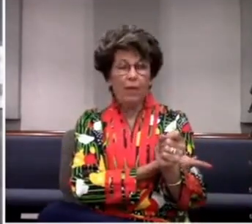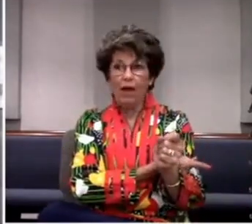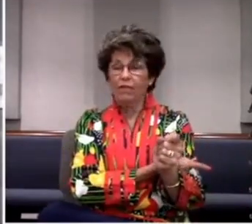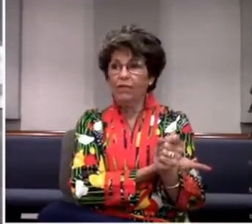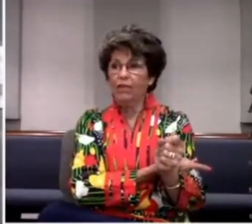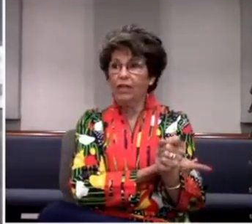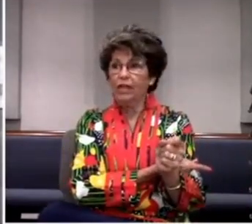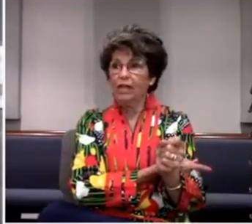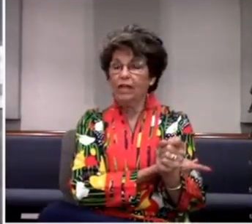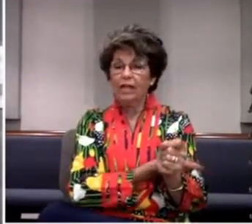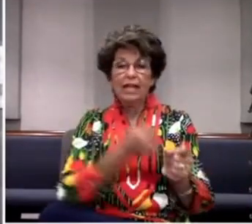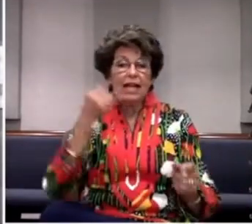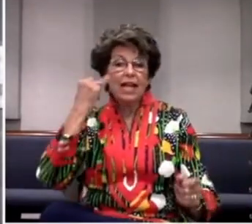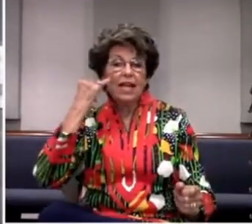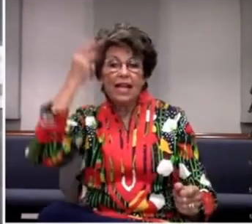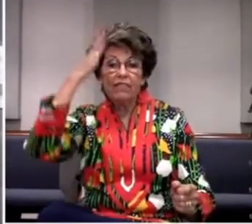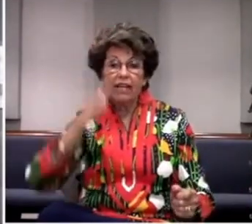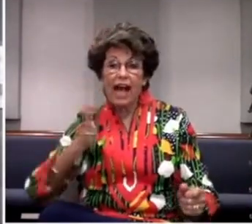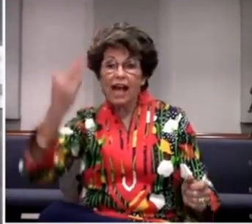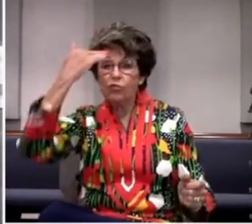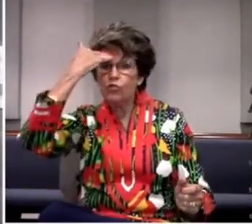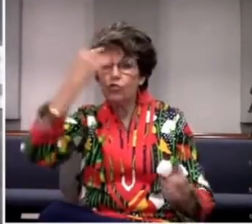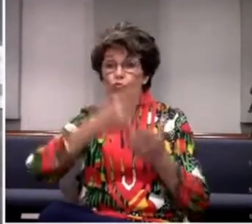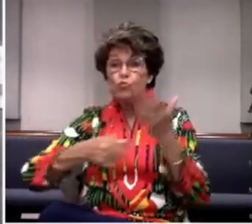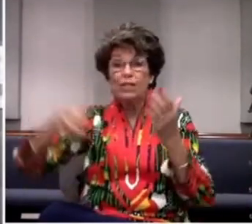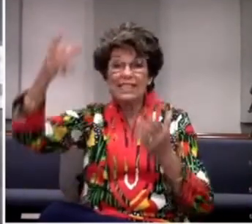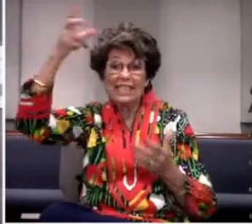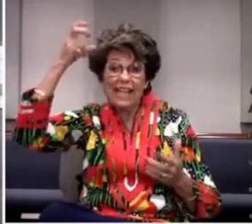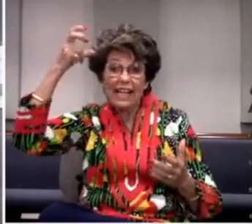If God knew what Satan was going to do,